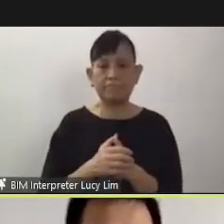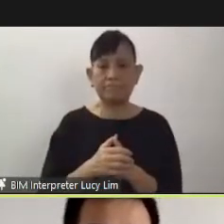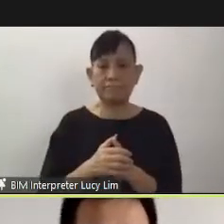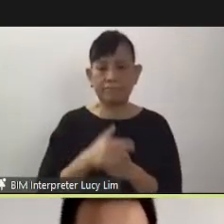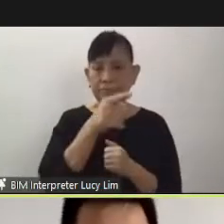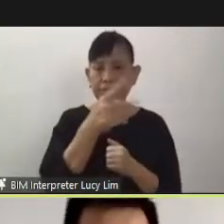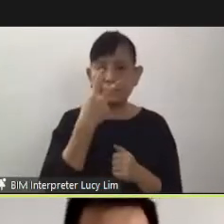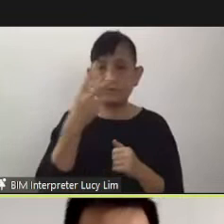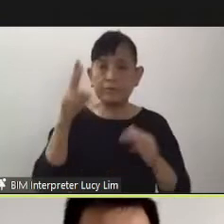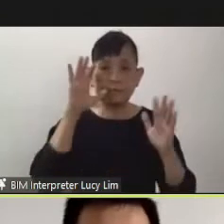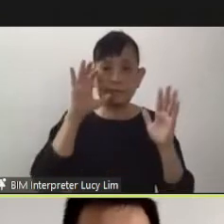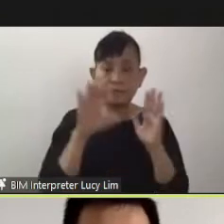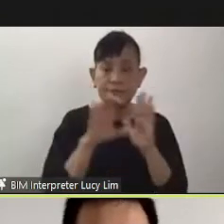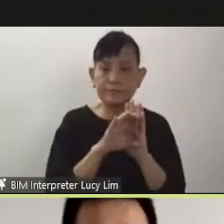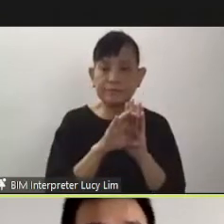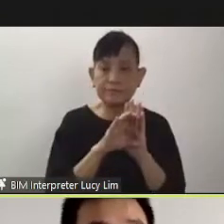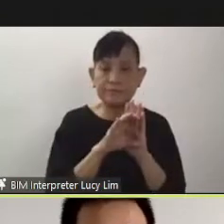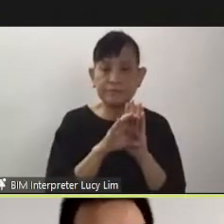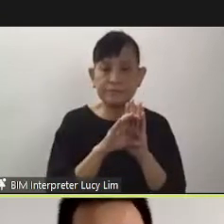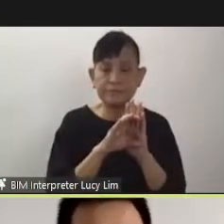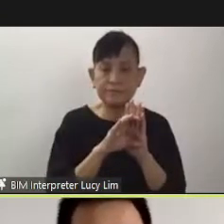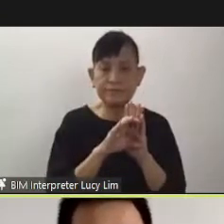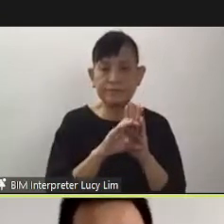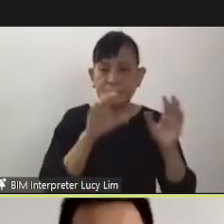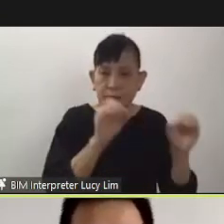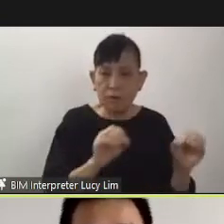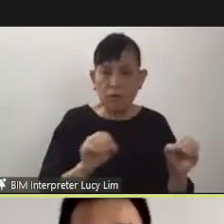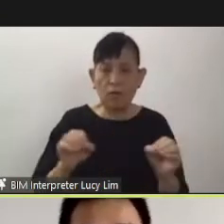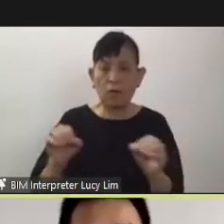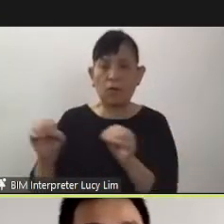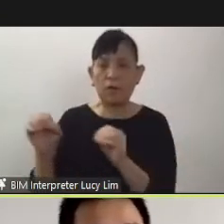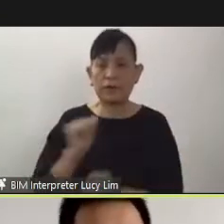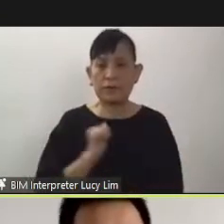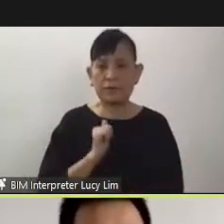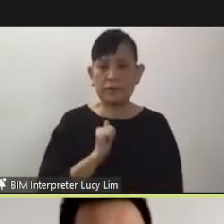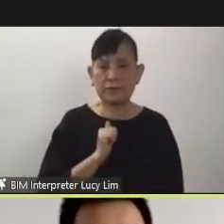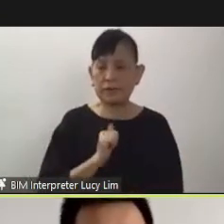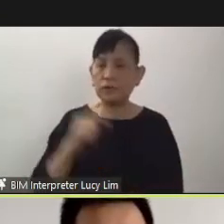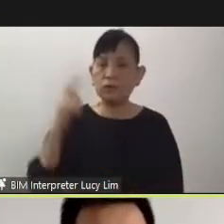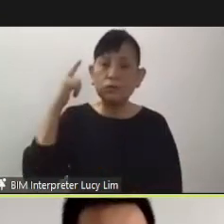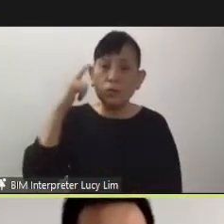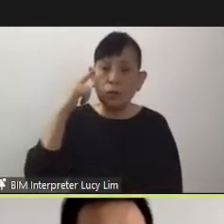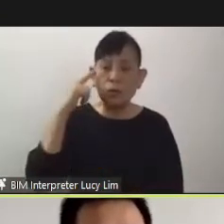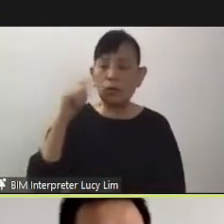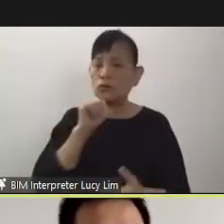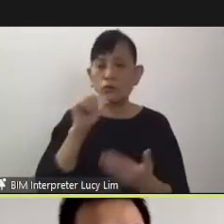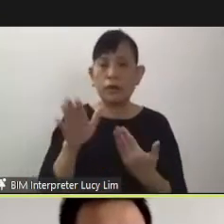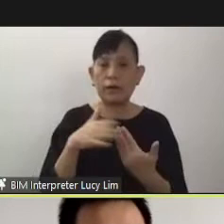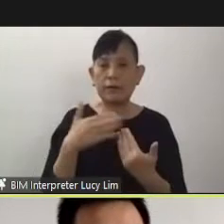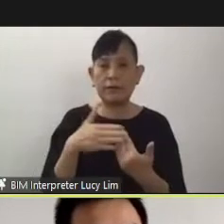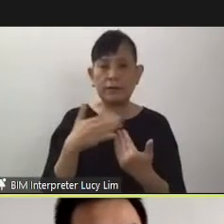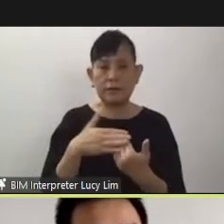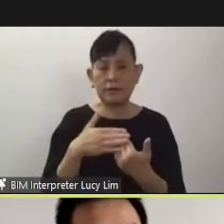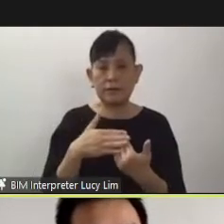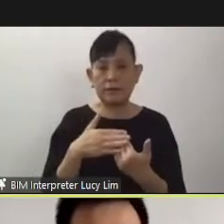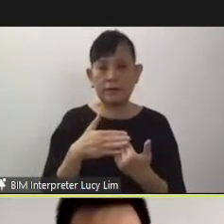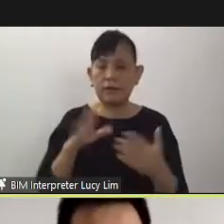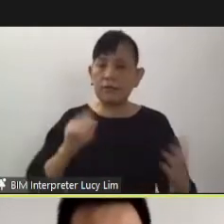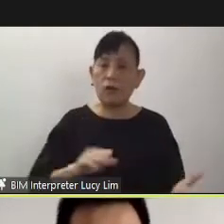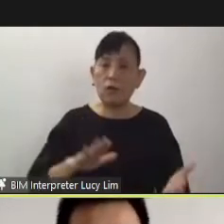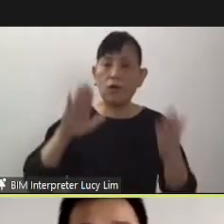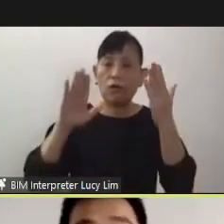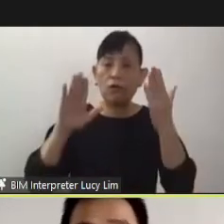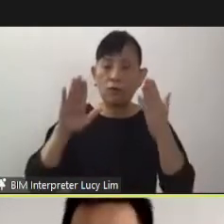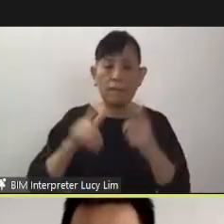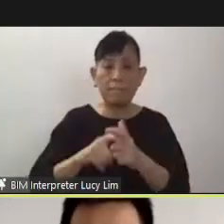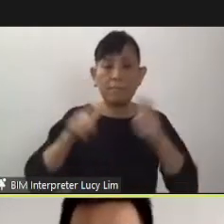picture, it shows that, yeah, we need to organize ourselves. We know that it's not easy to tackle, to confront the big